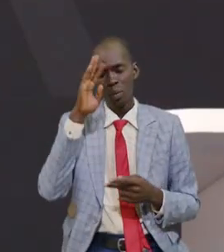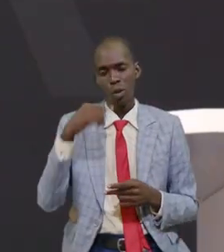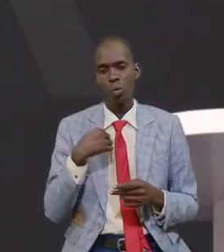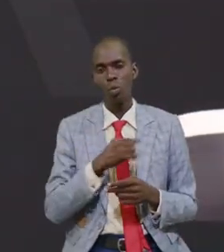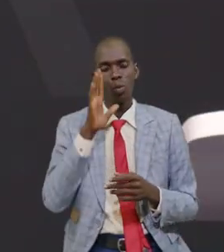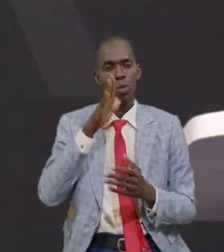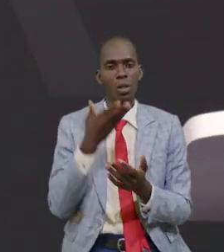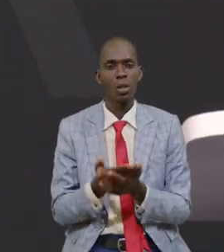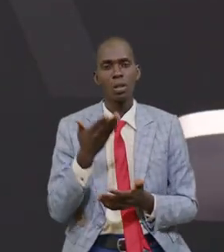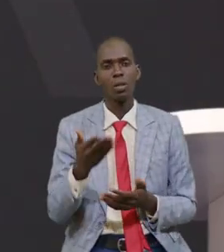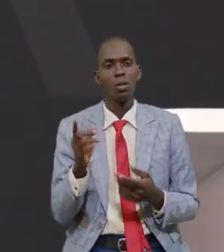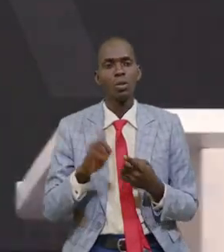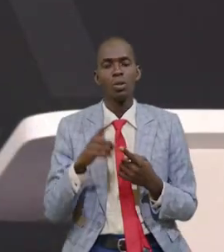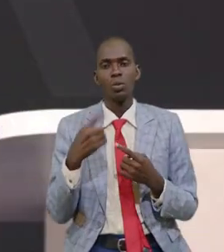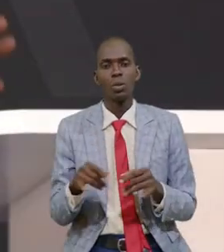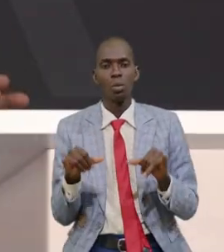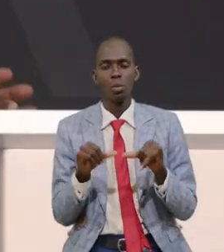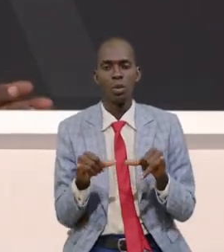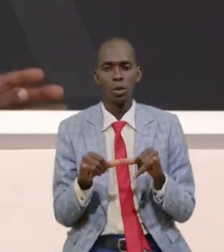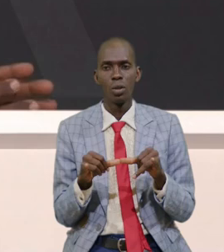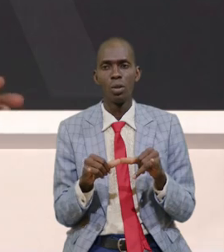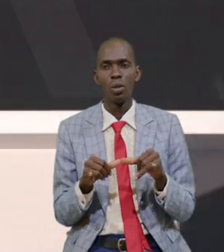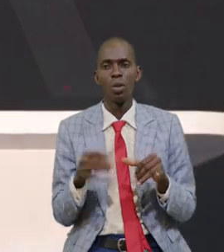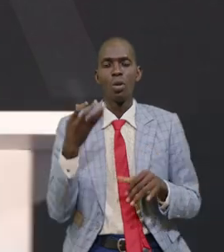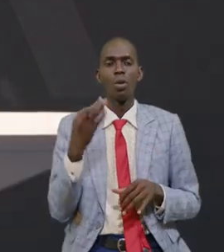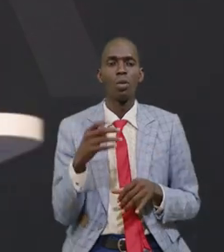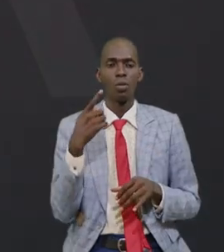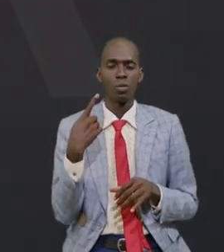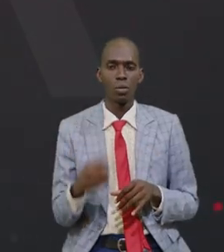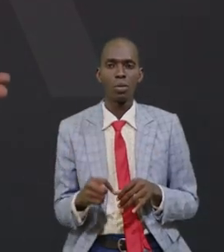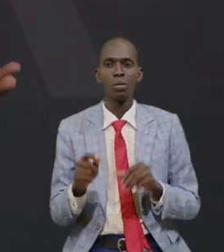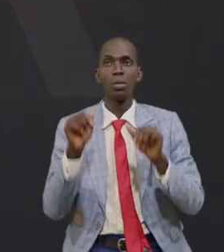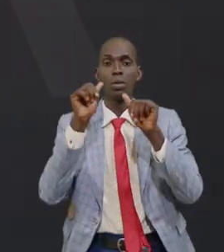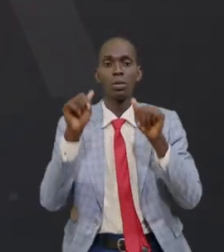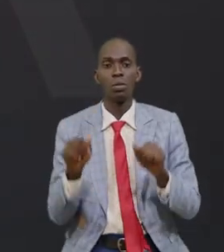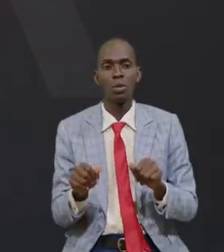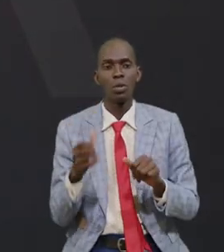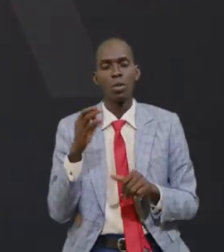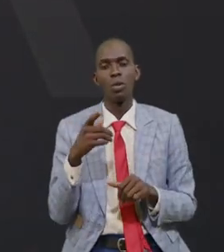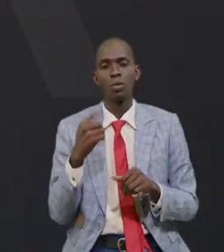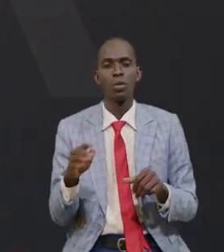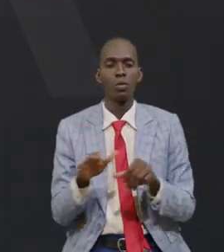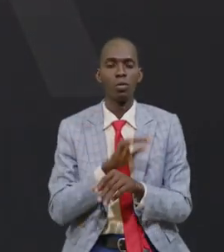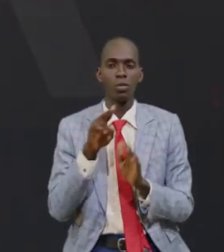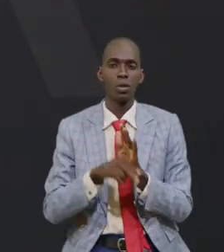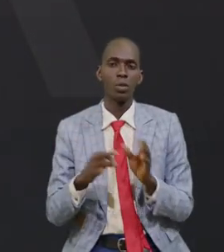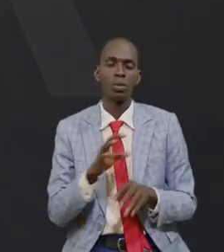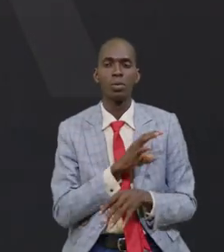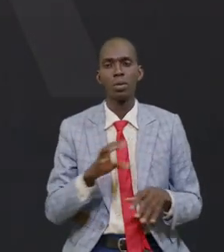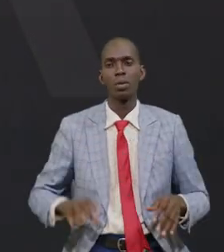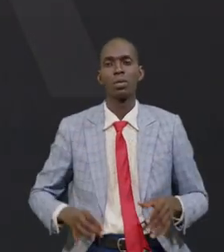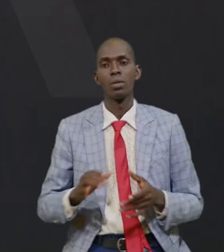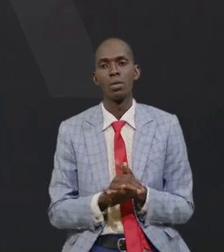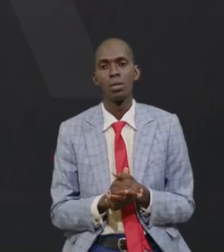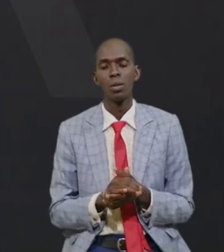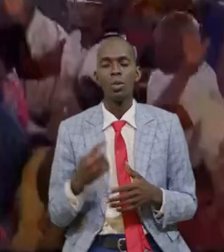the measure of the stature of the fullness of Christ, we'll